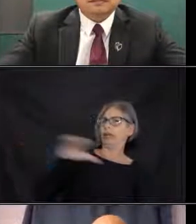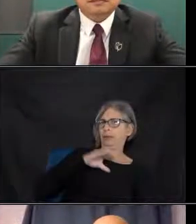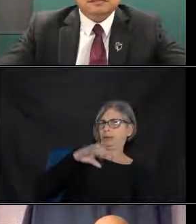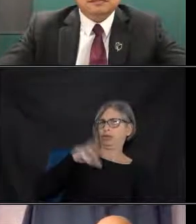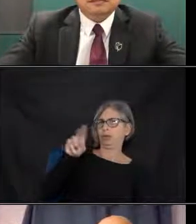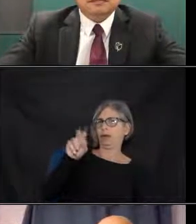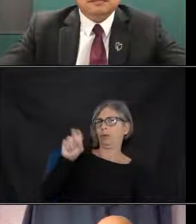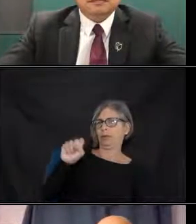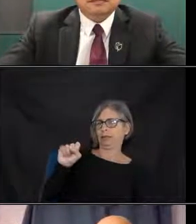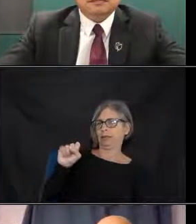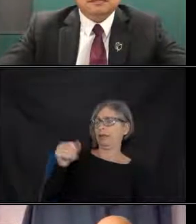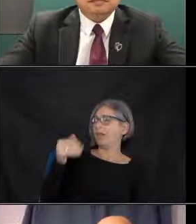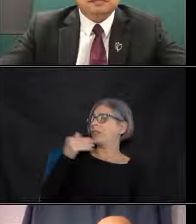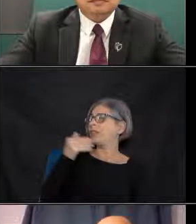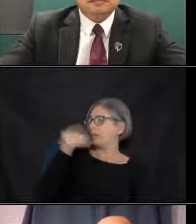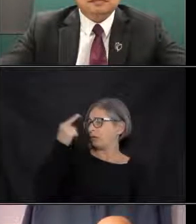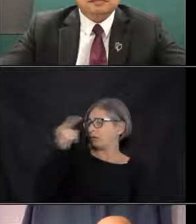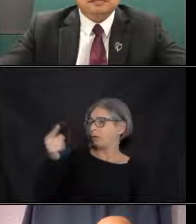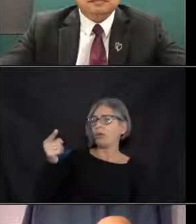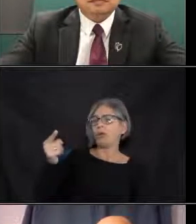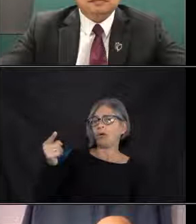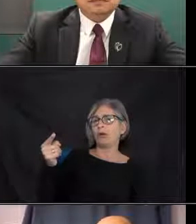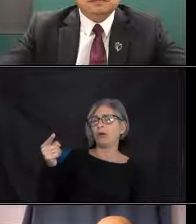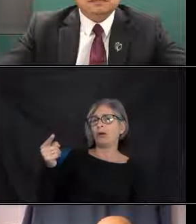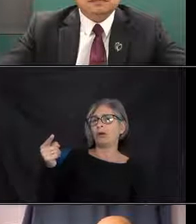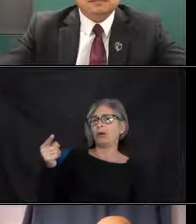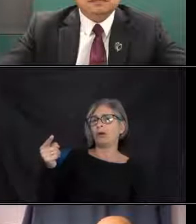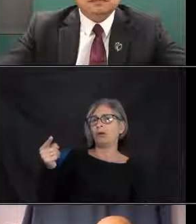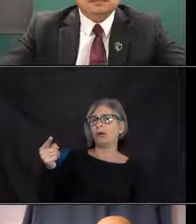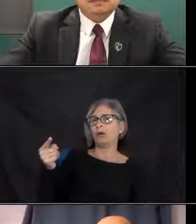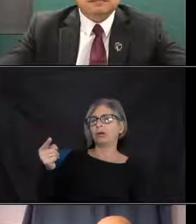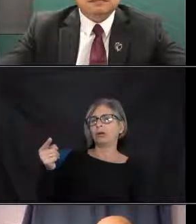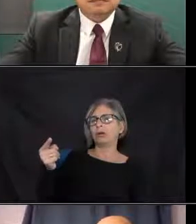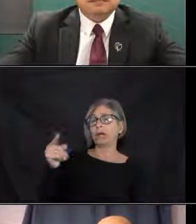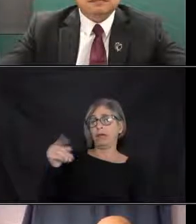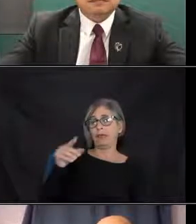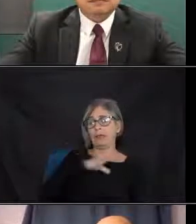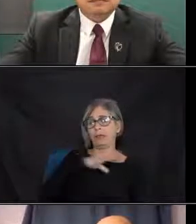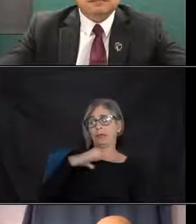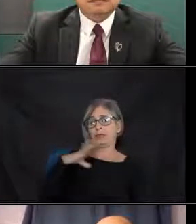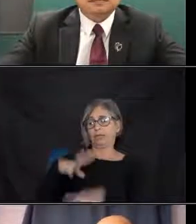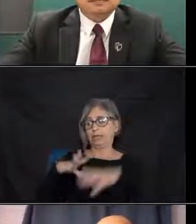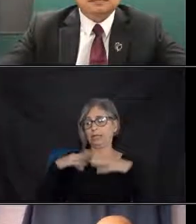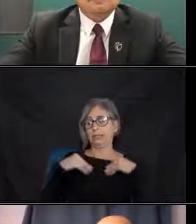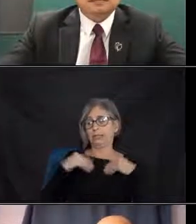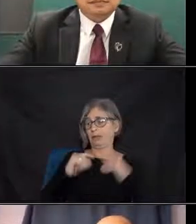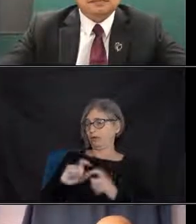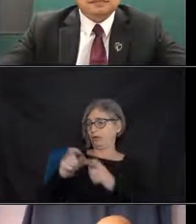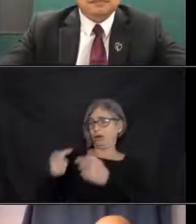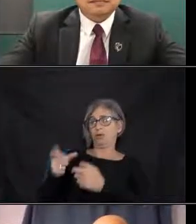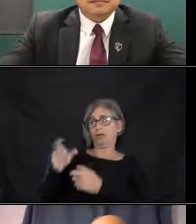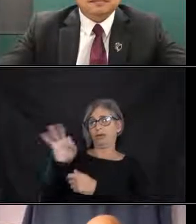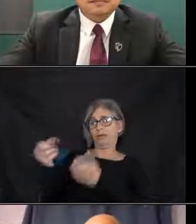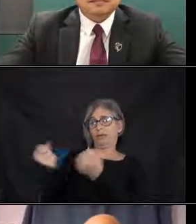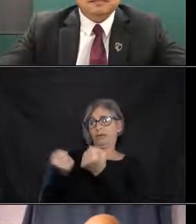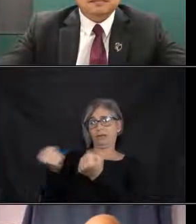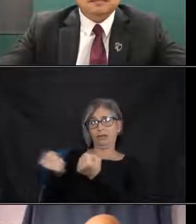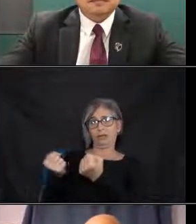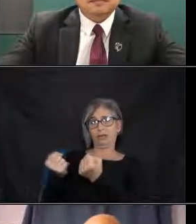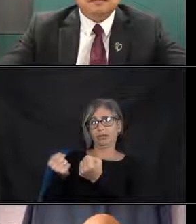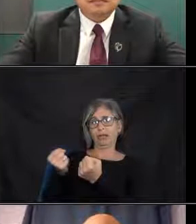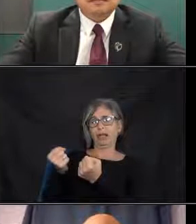real quick. Thank you to the city manager and to the commission as well for accepting the donation of these vehicles as they get